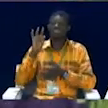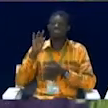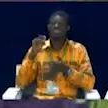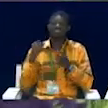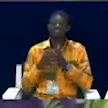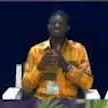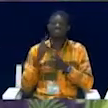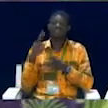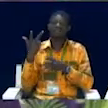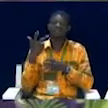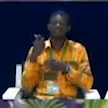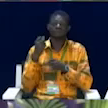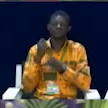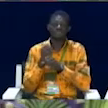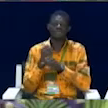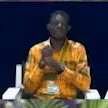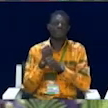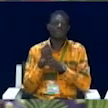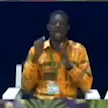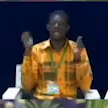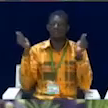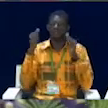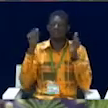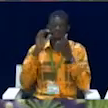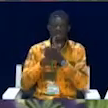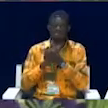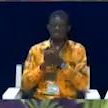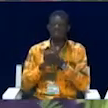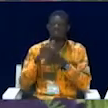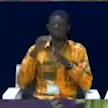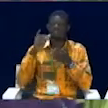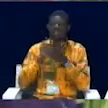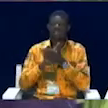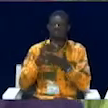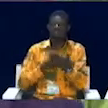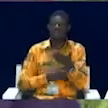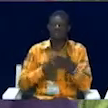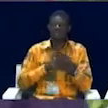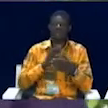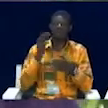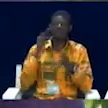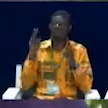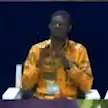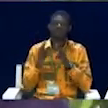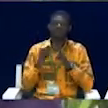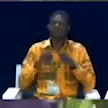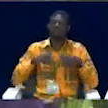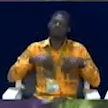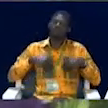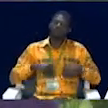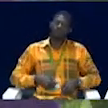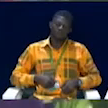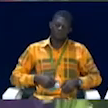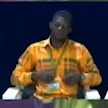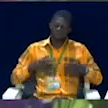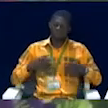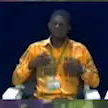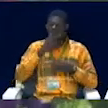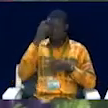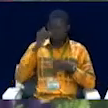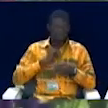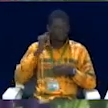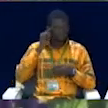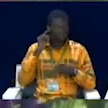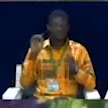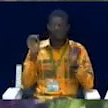third year anniversary. The morning of that day, I was feeling very down because I thought there was nothing